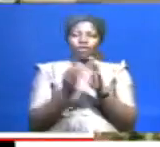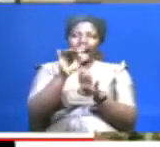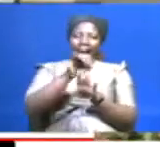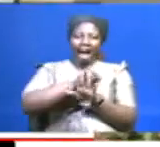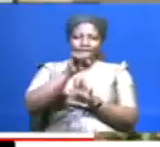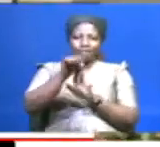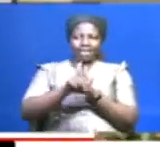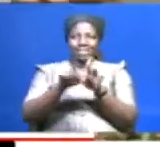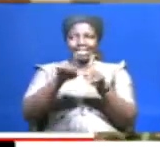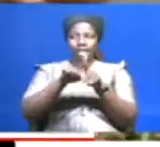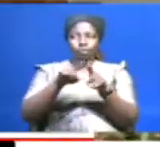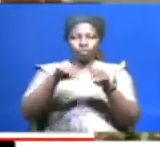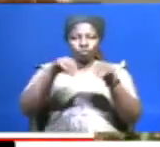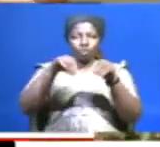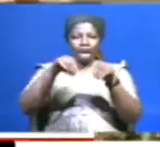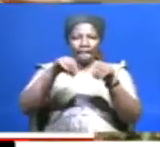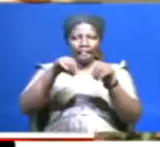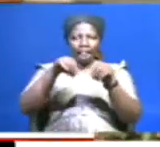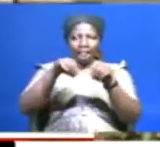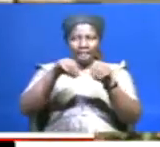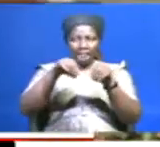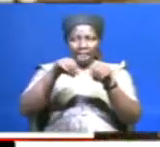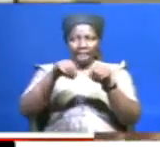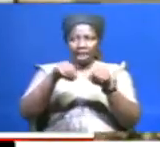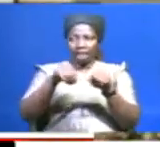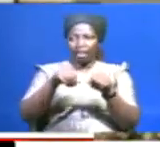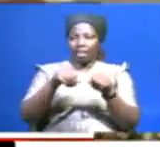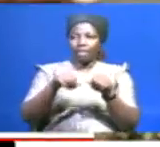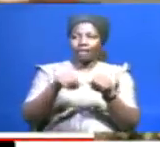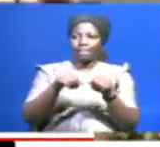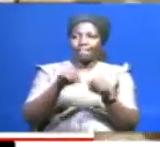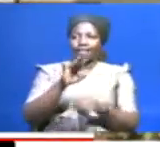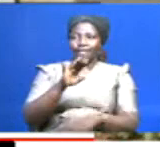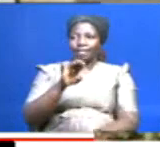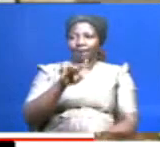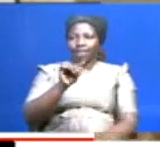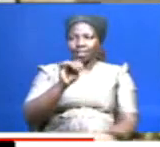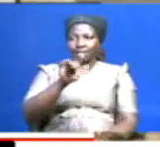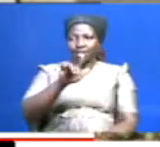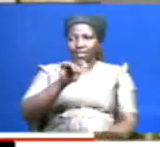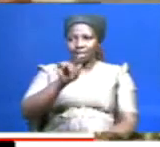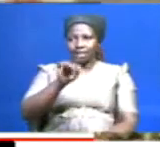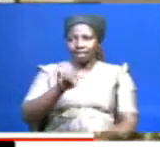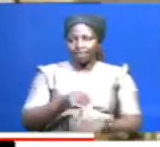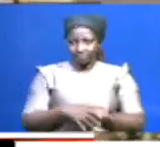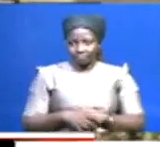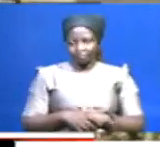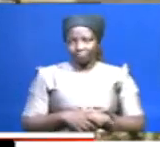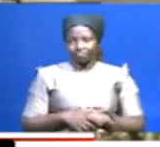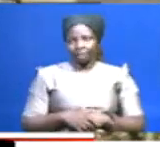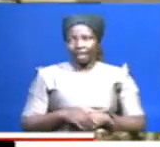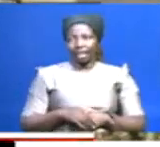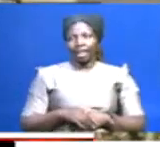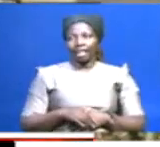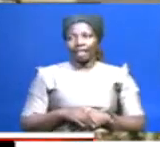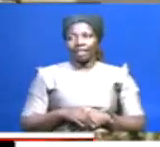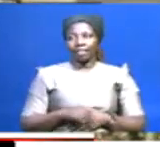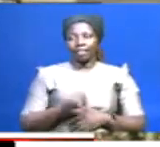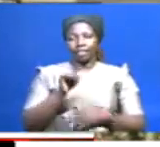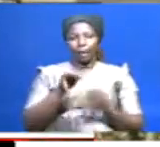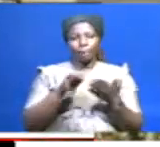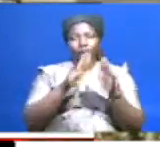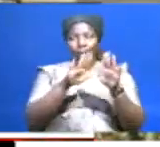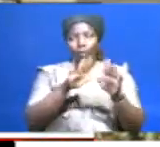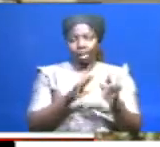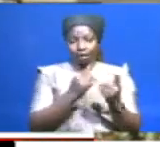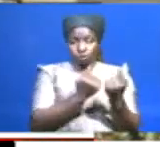The most valuable in closing the circle is actually on cooking, because, you